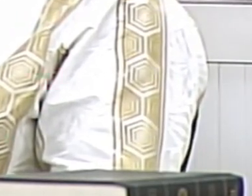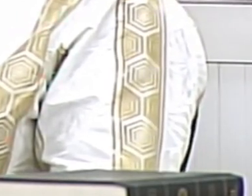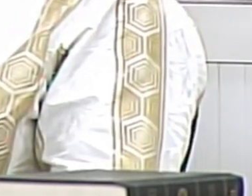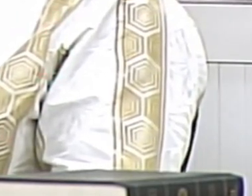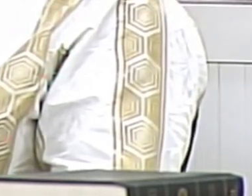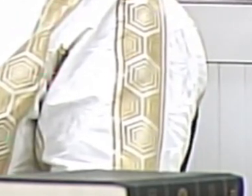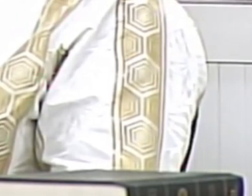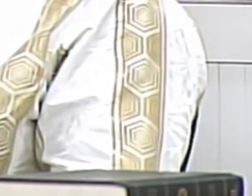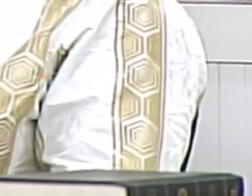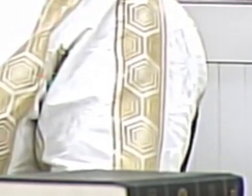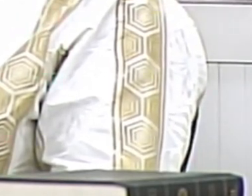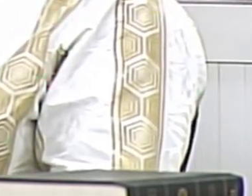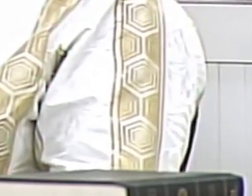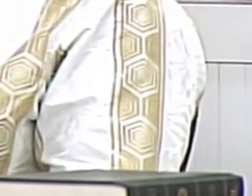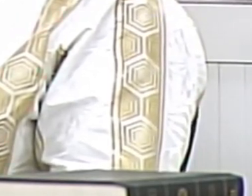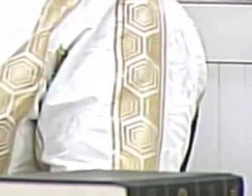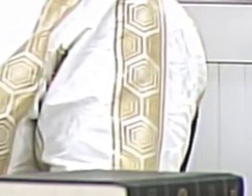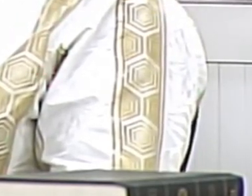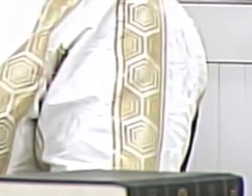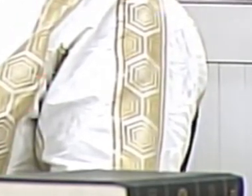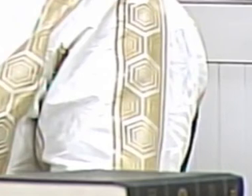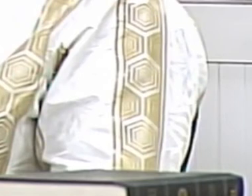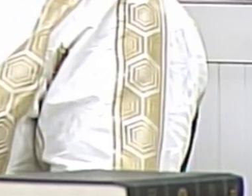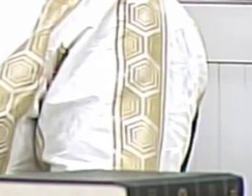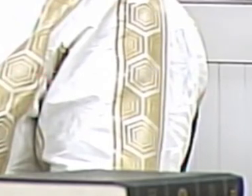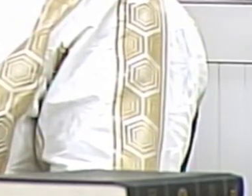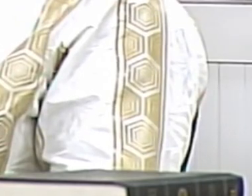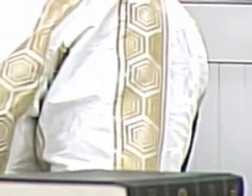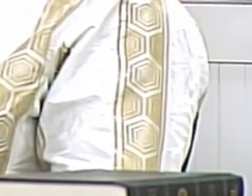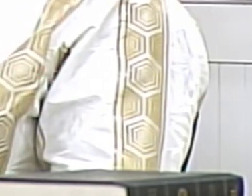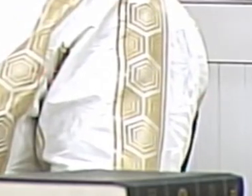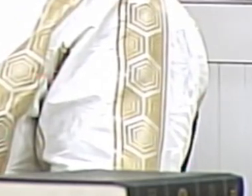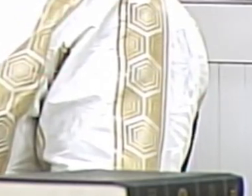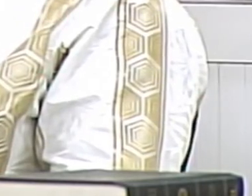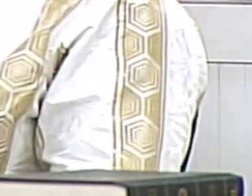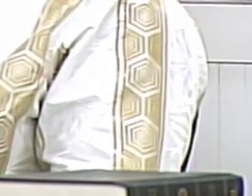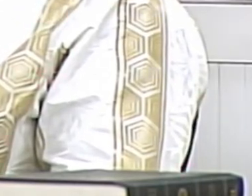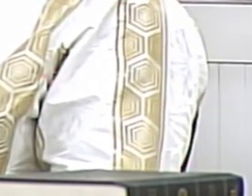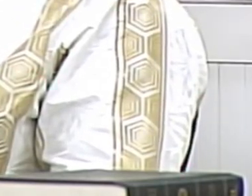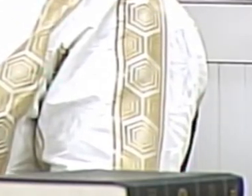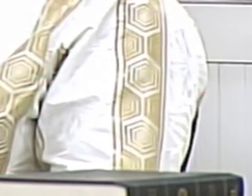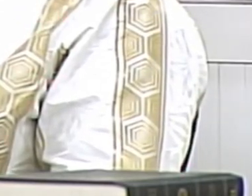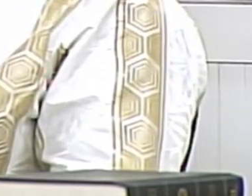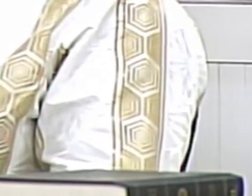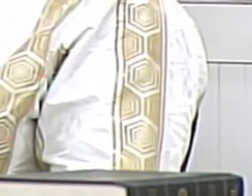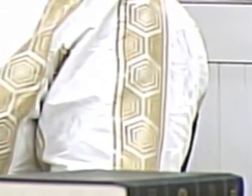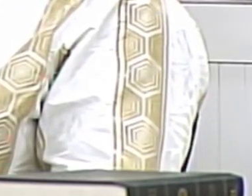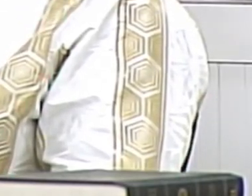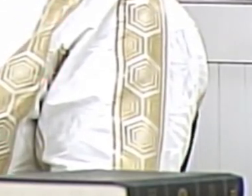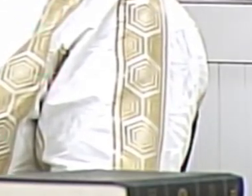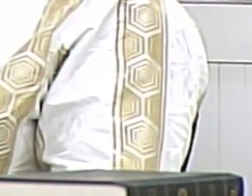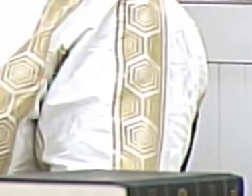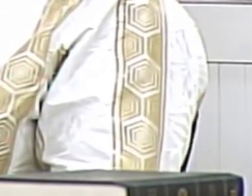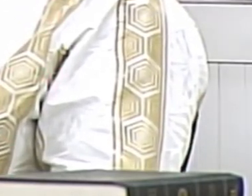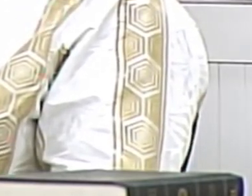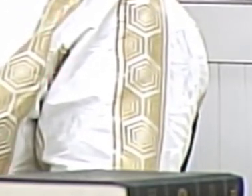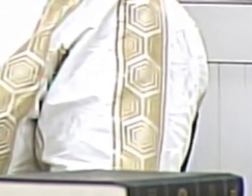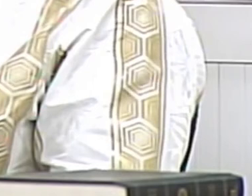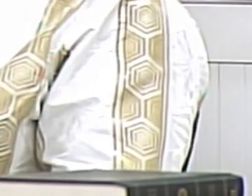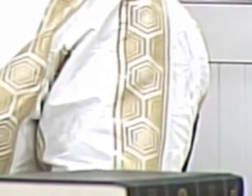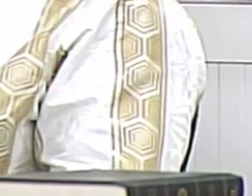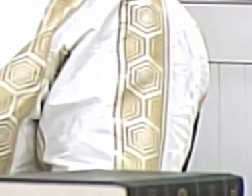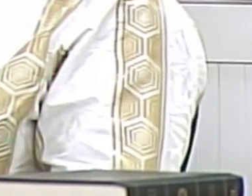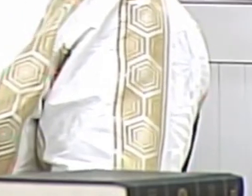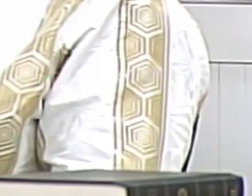was a senior officer in that corps. Mom kilifa la won nak ci fanna bobu. RSM Jeng was the most senior soldier in the army. He was